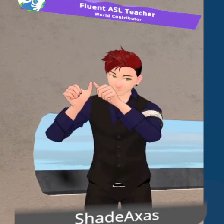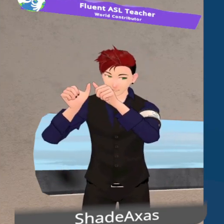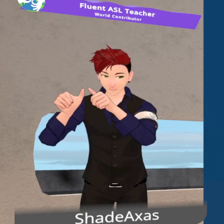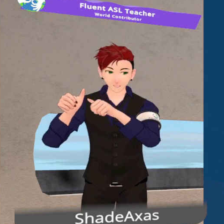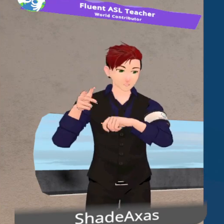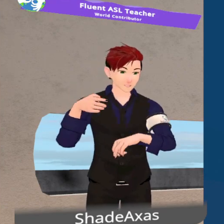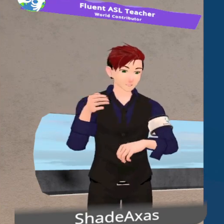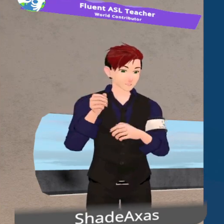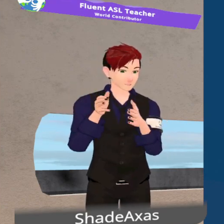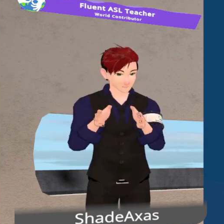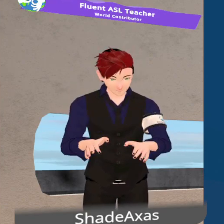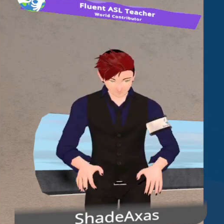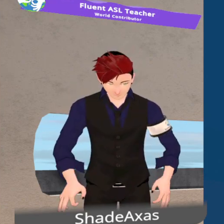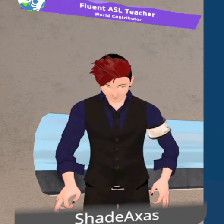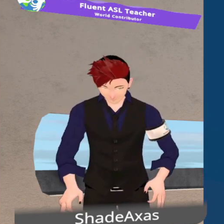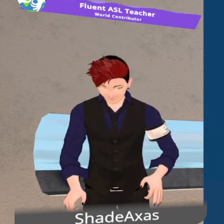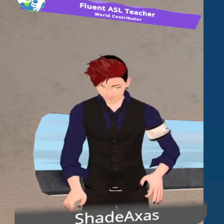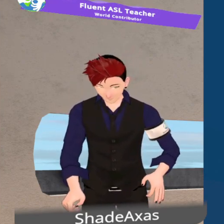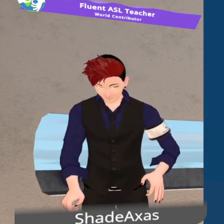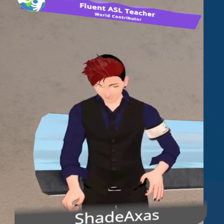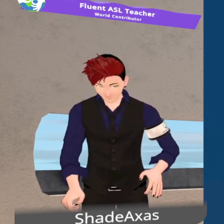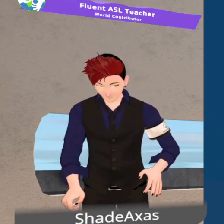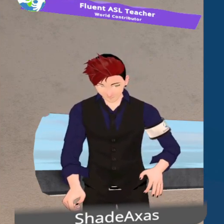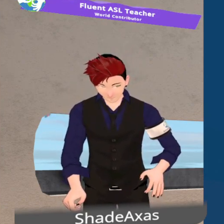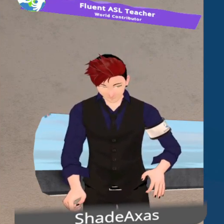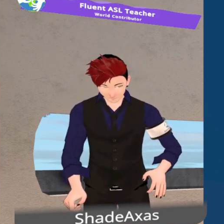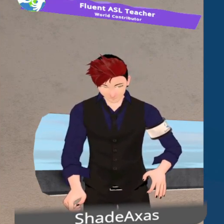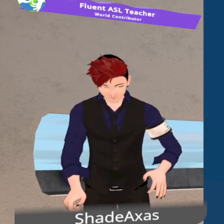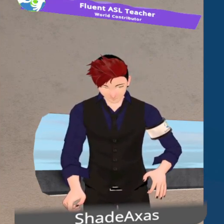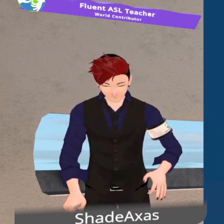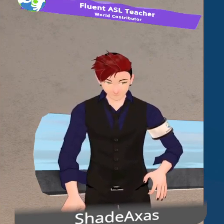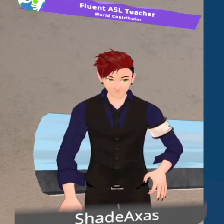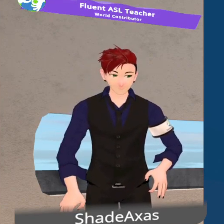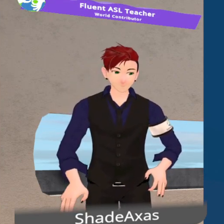ASL. Keep going on PSE road. All right.